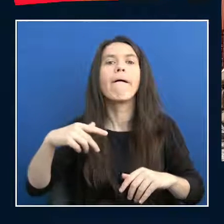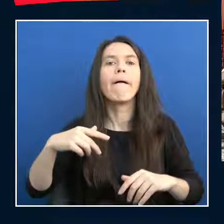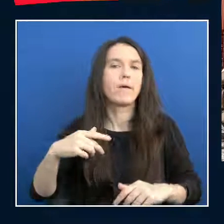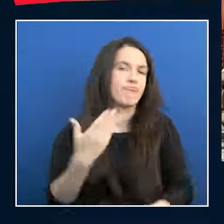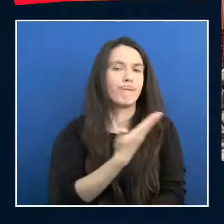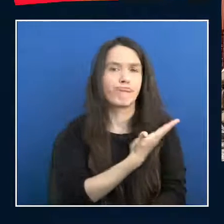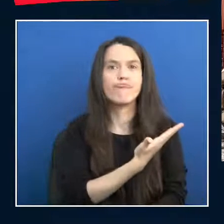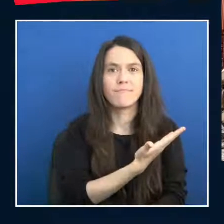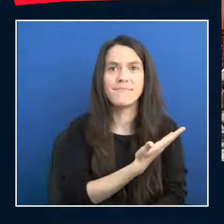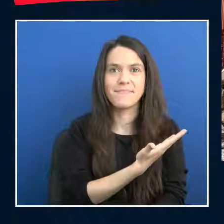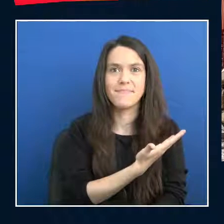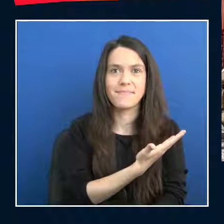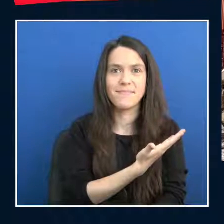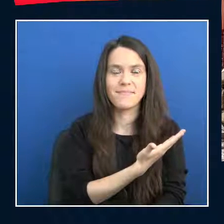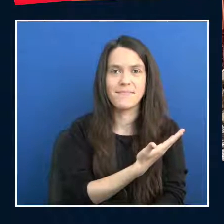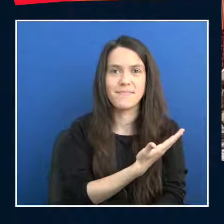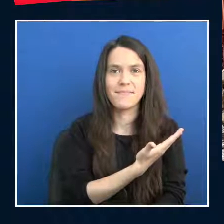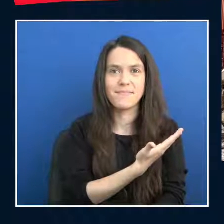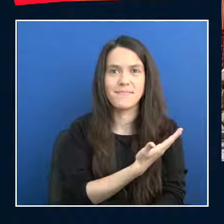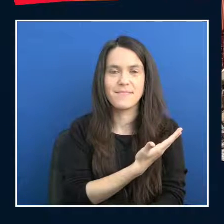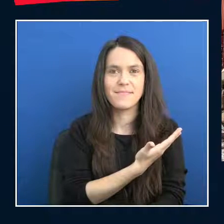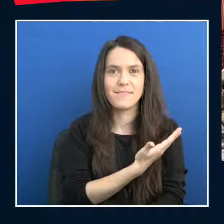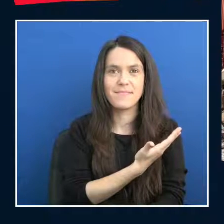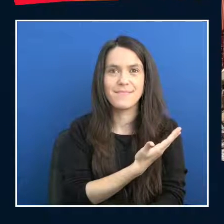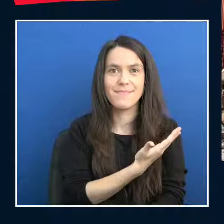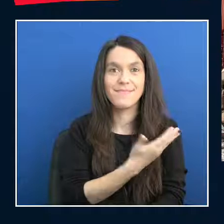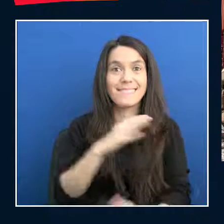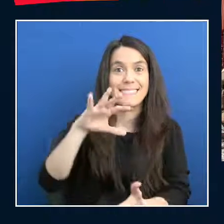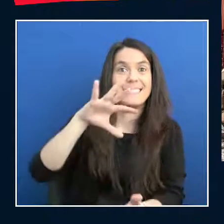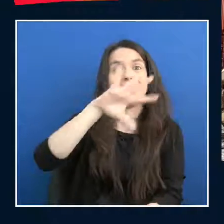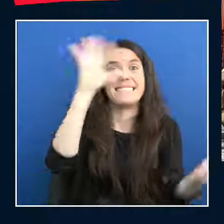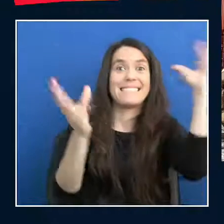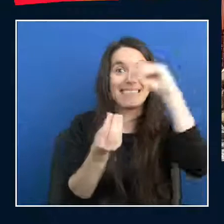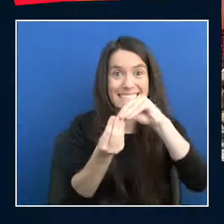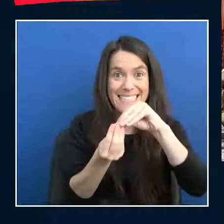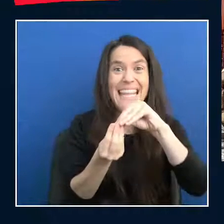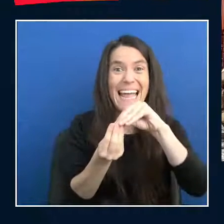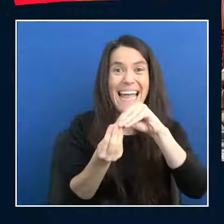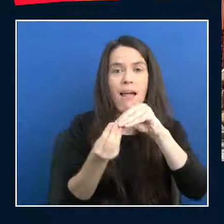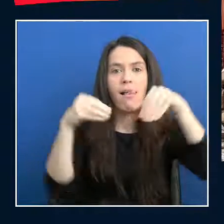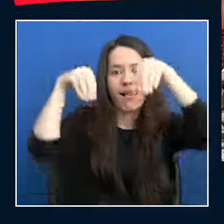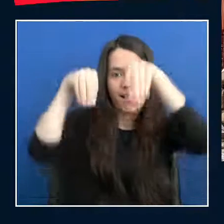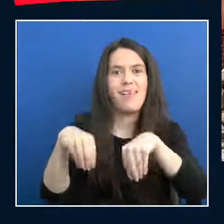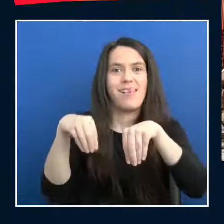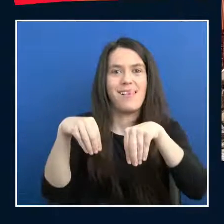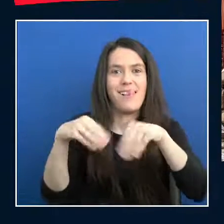or anything like that, I would put all together and bound it into the container.